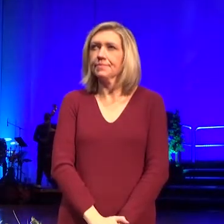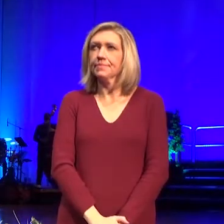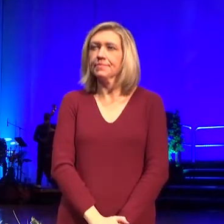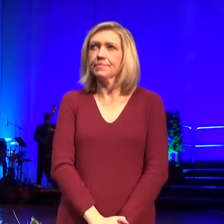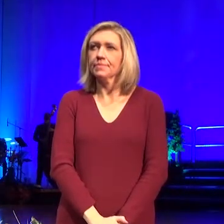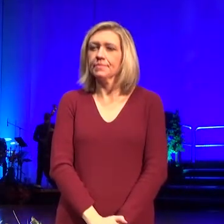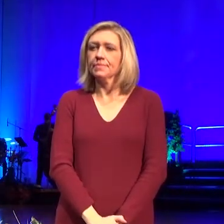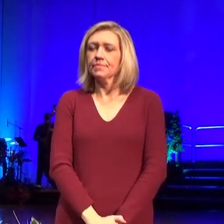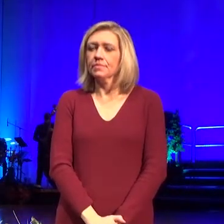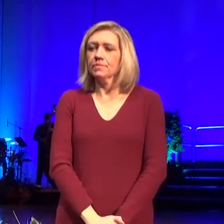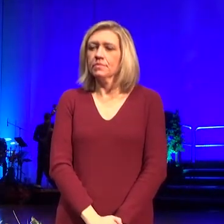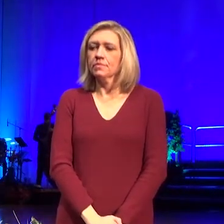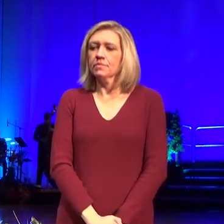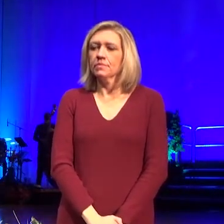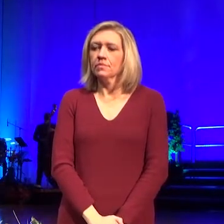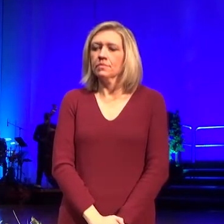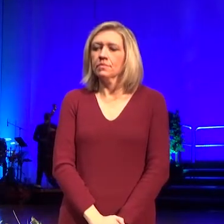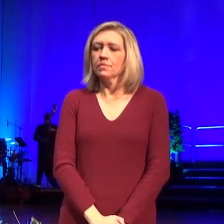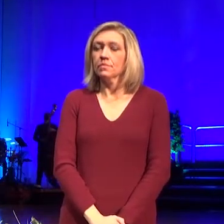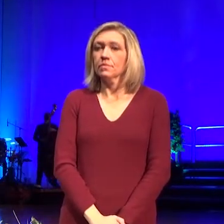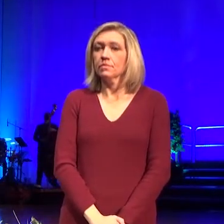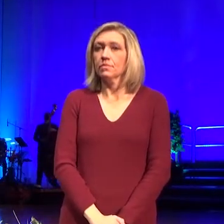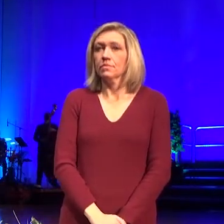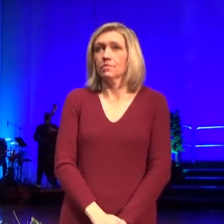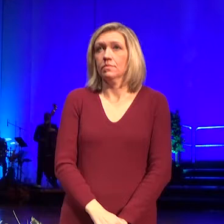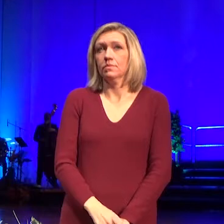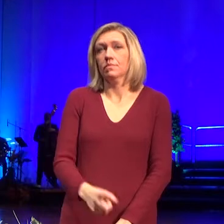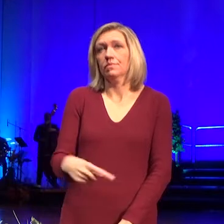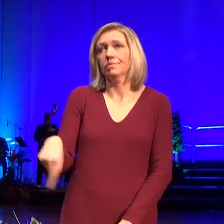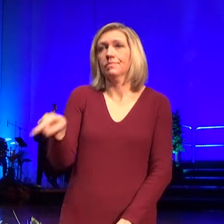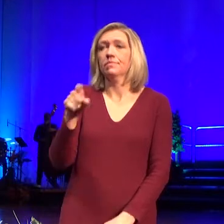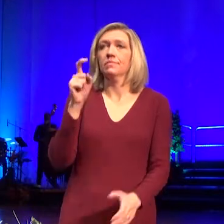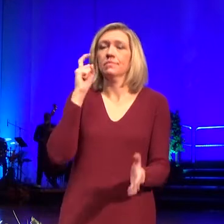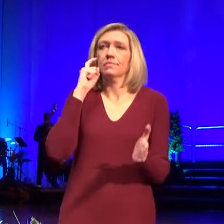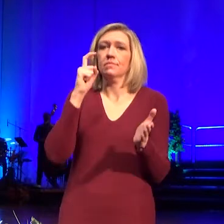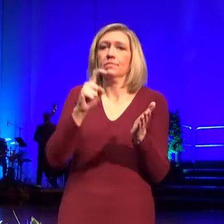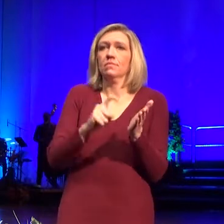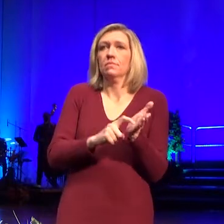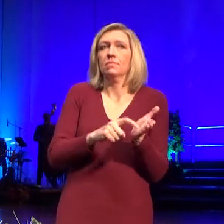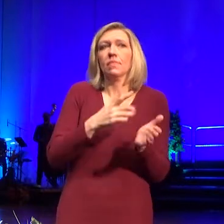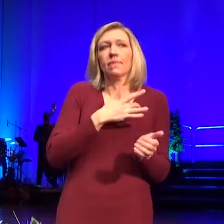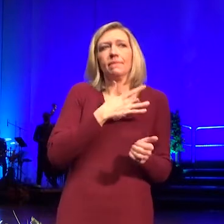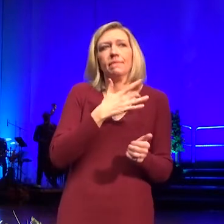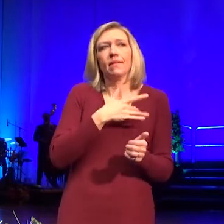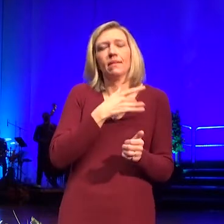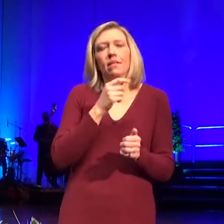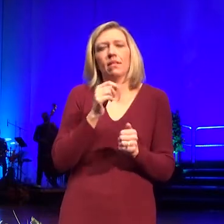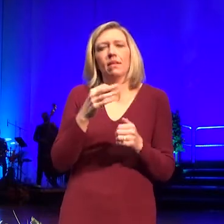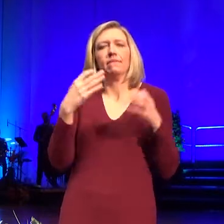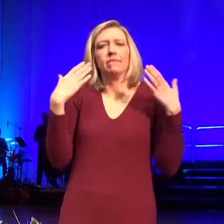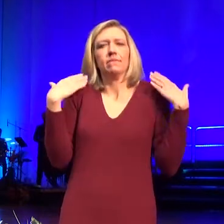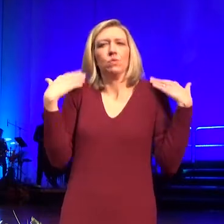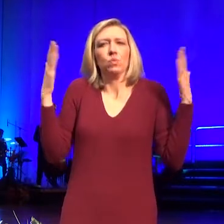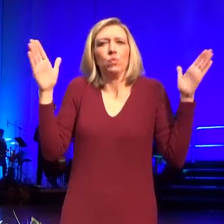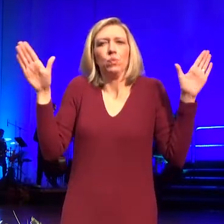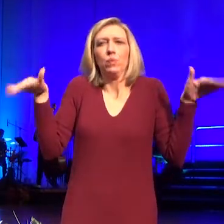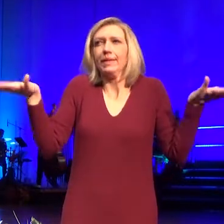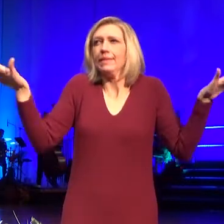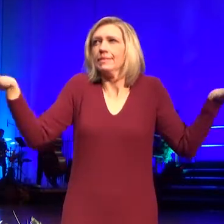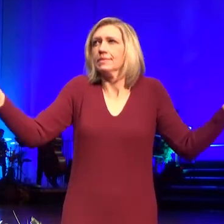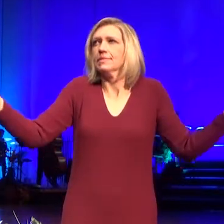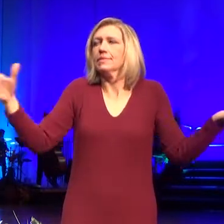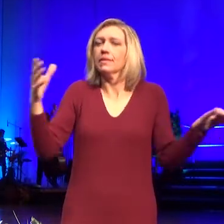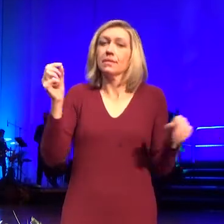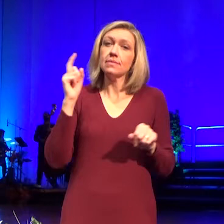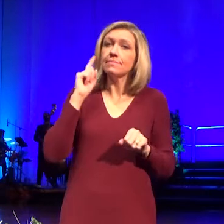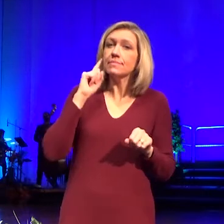And as we acknowledge the feel of those angel wings, as